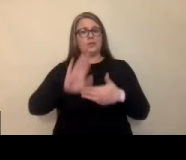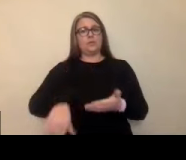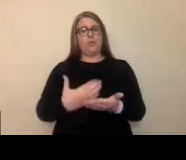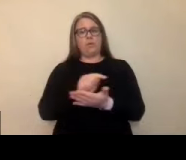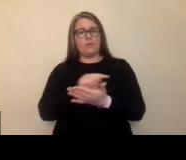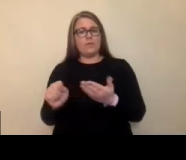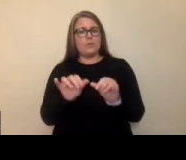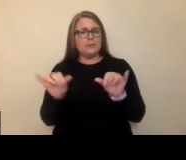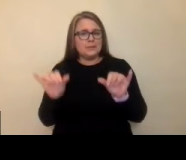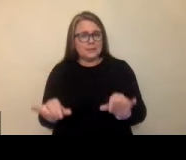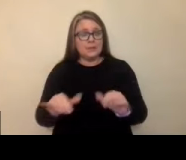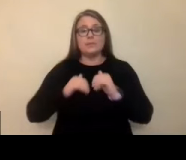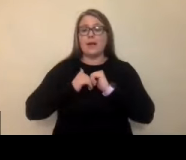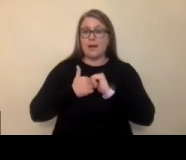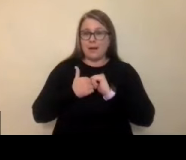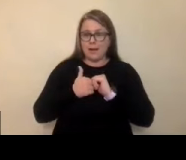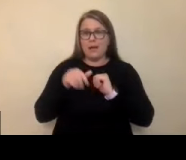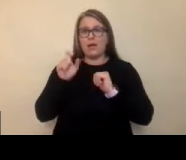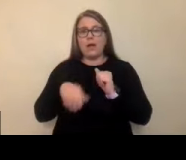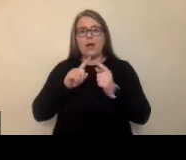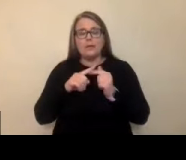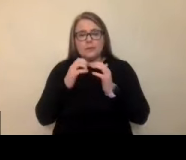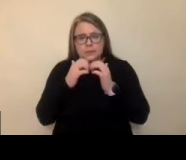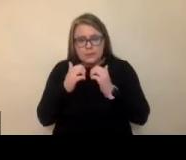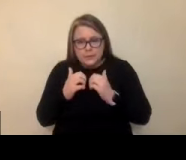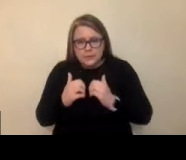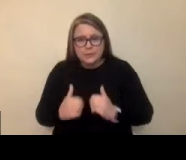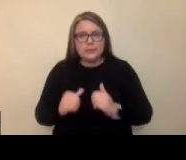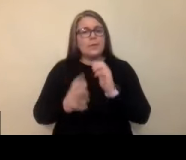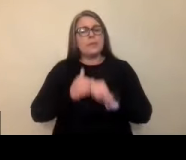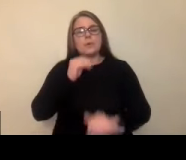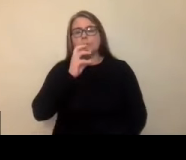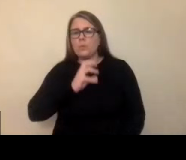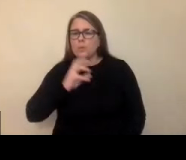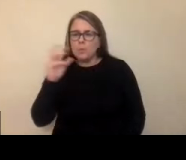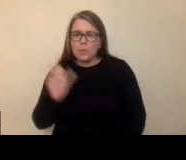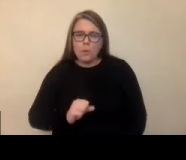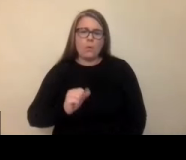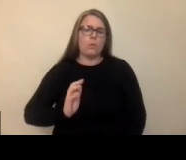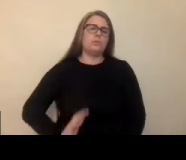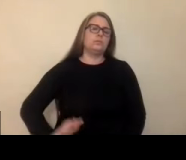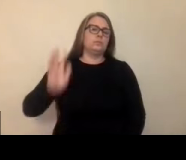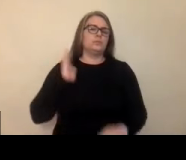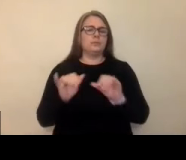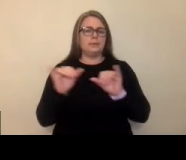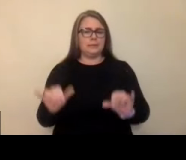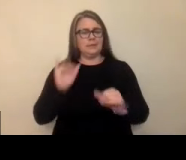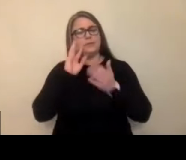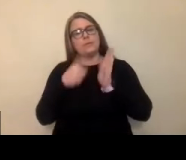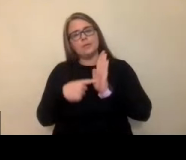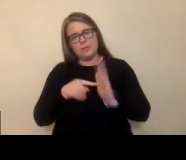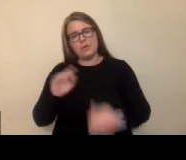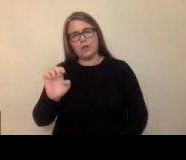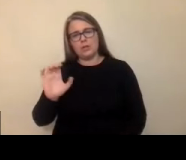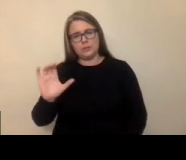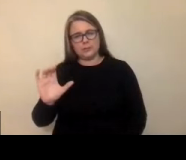of chipping away at the, like, I think most archaic of those, like the Electoral College. And I'll pass it back to Amna to think about